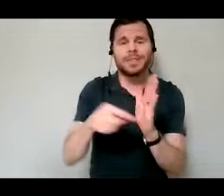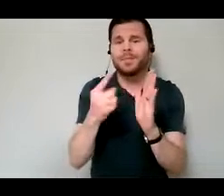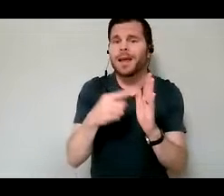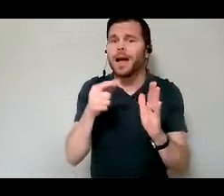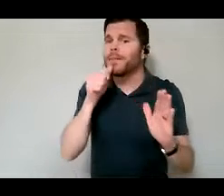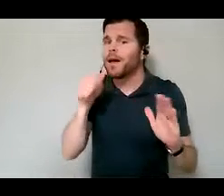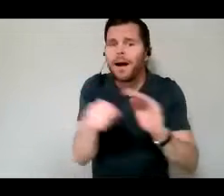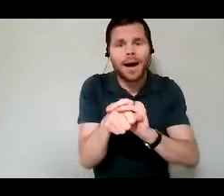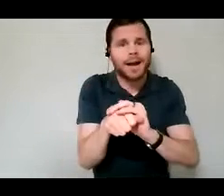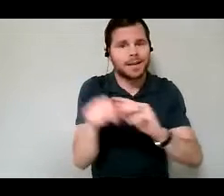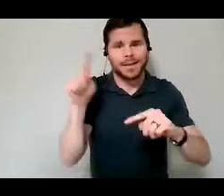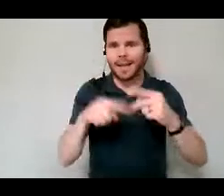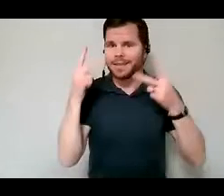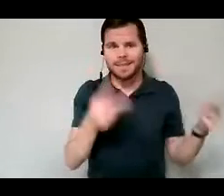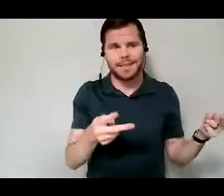can't even see it.